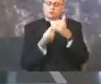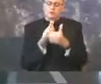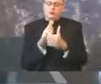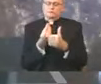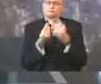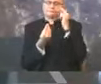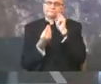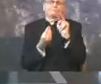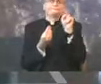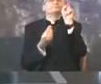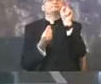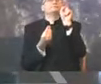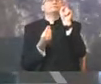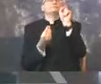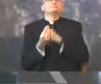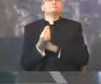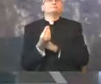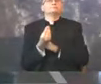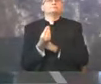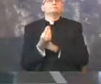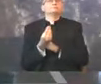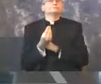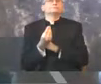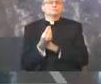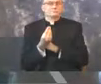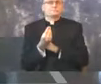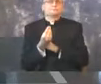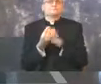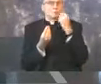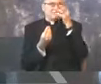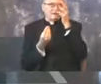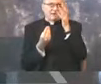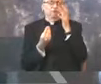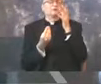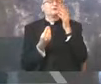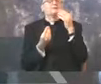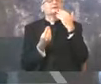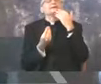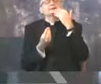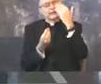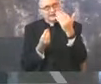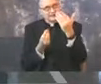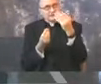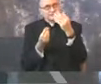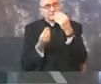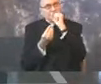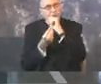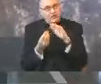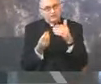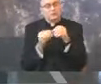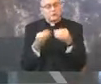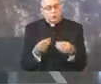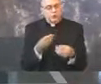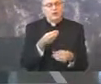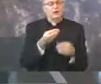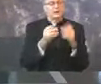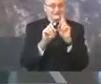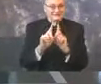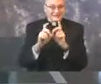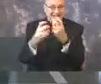heaven, to you, O God, his almighty Father, giving you thanks, he said the blessing, broke the bread, and gave it to his